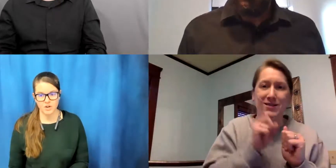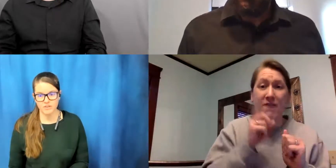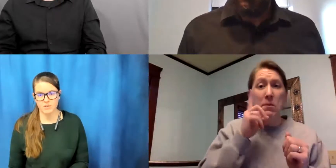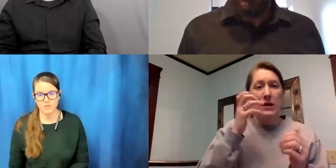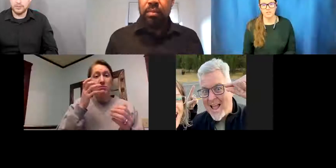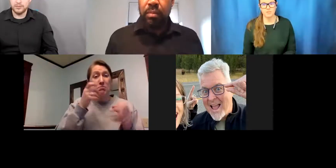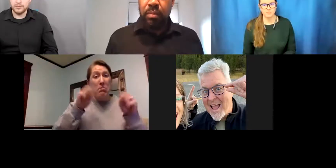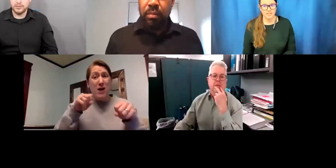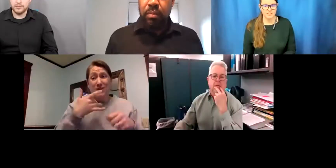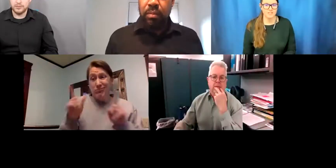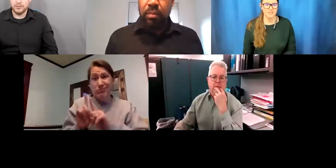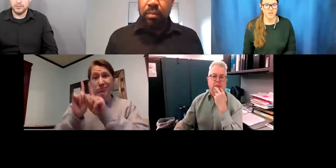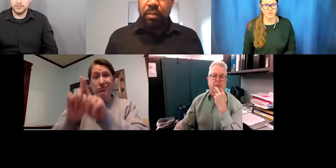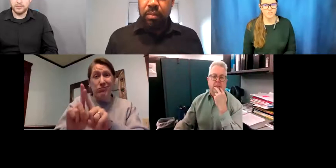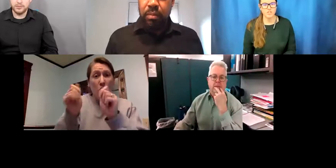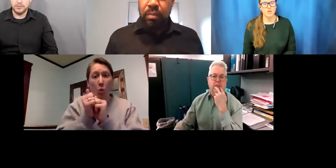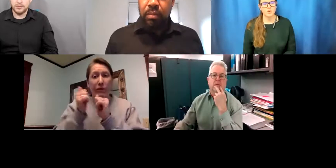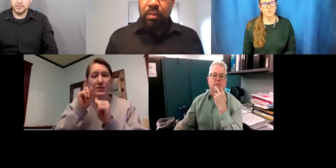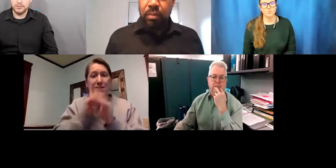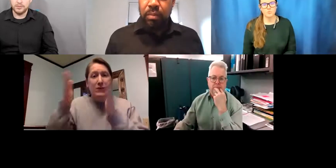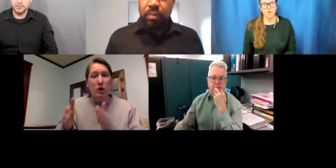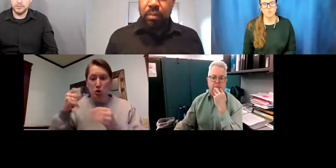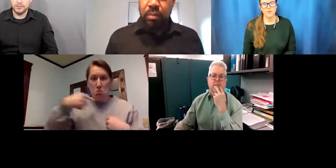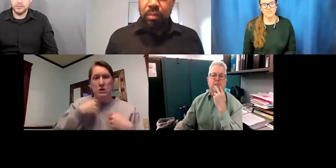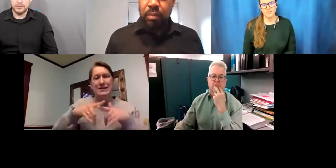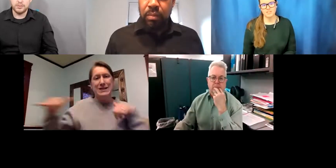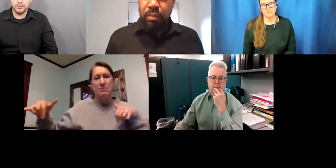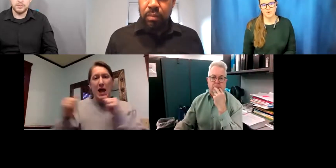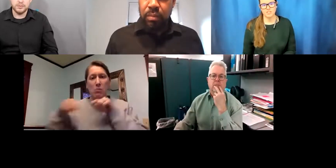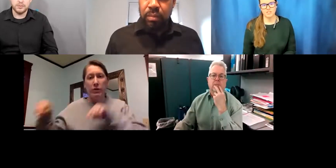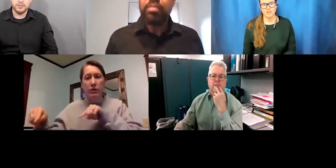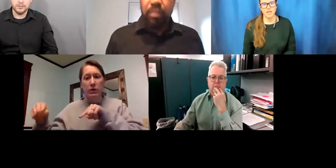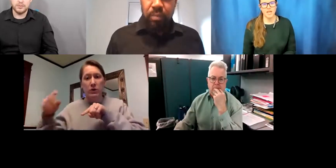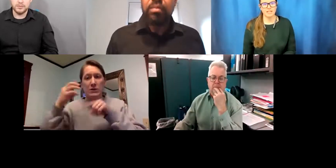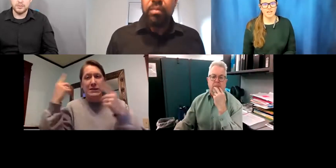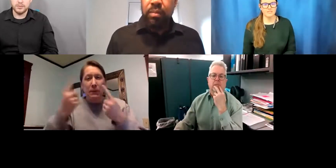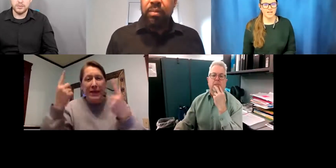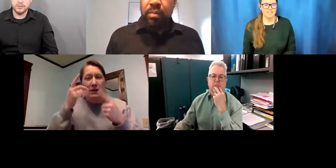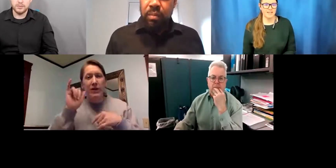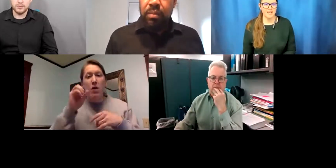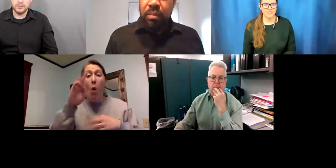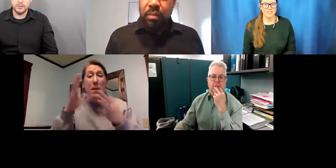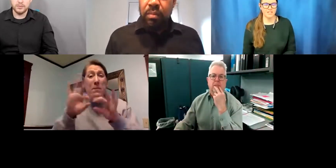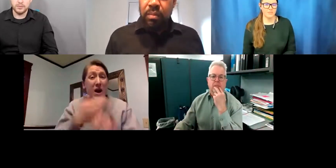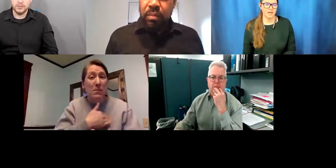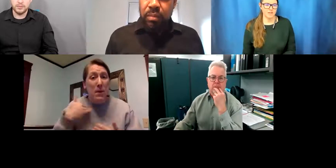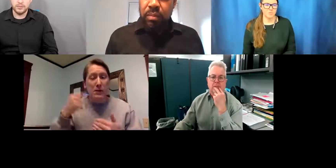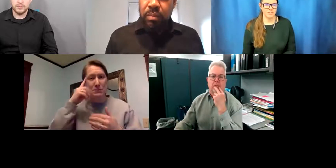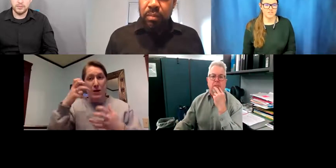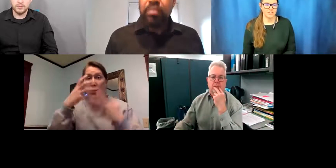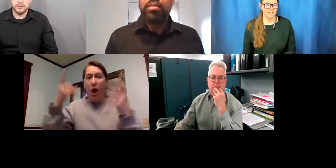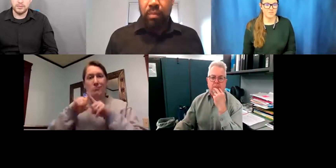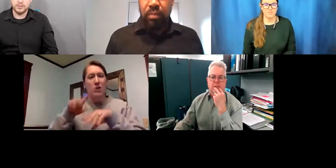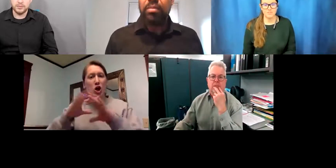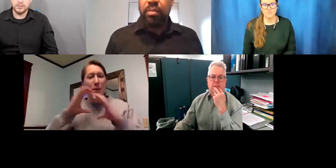deaf and hard of hearing community perspectives and others who would go with the deaf person and get vaccinated at the same time with